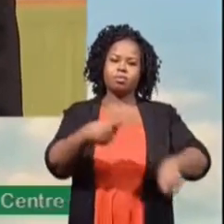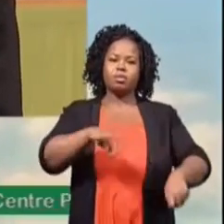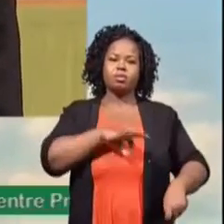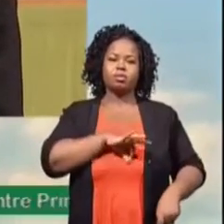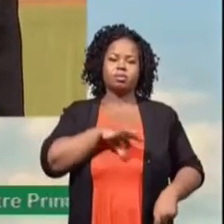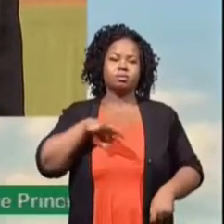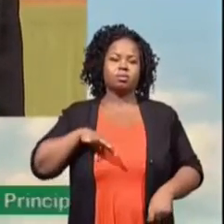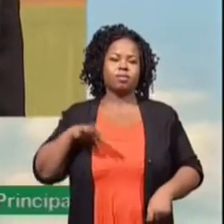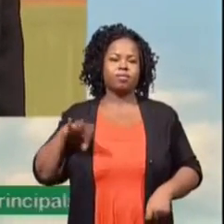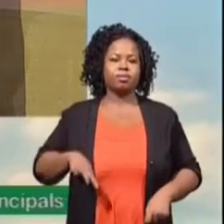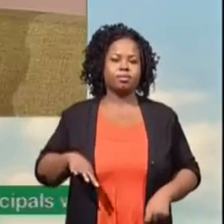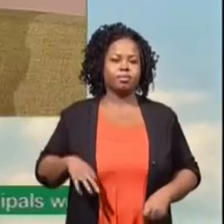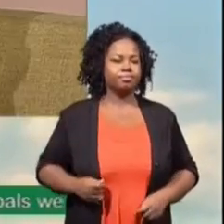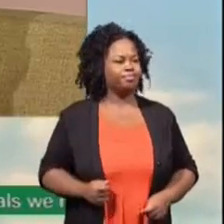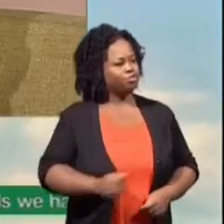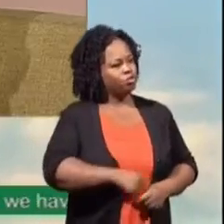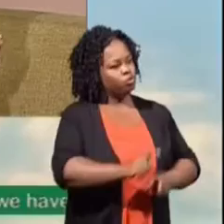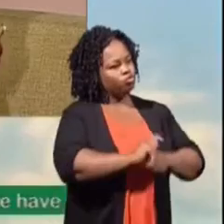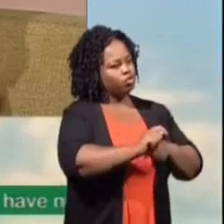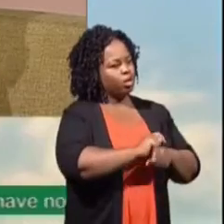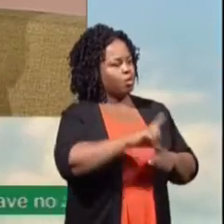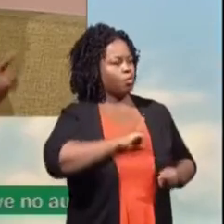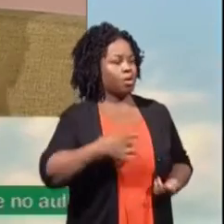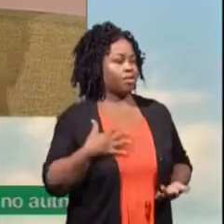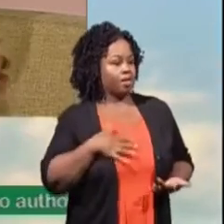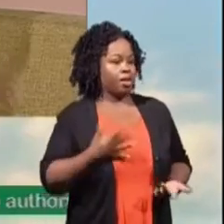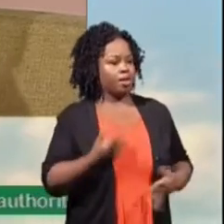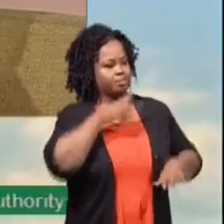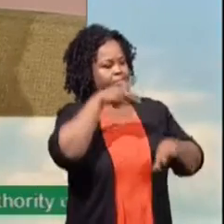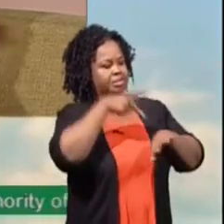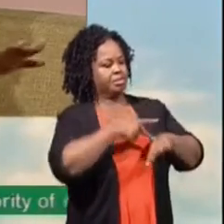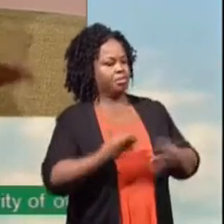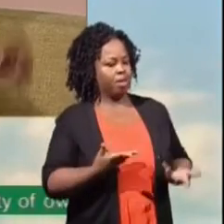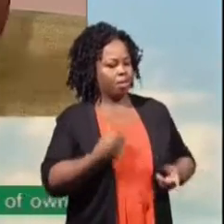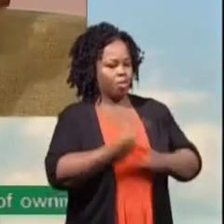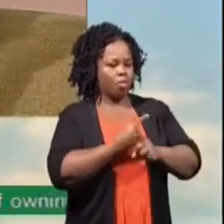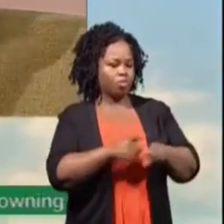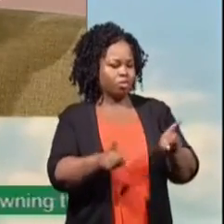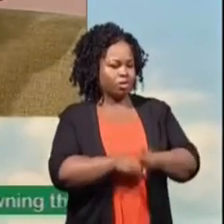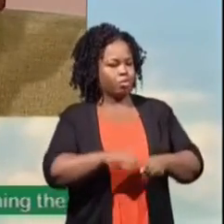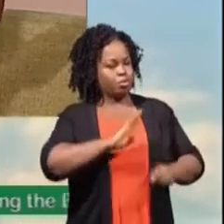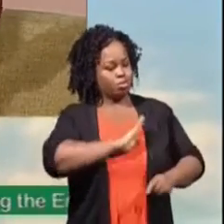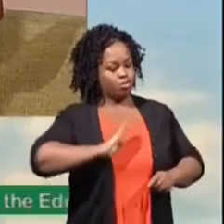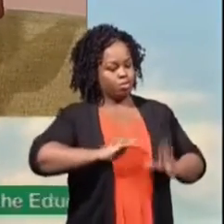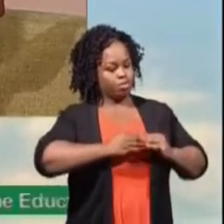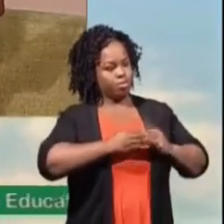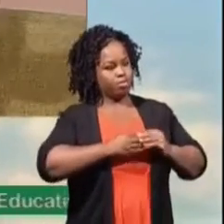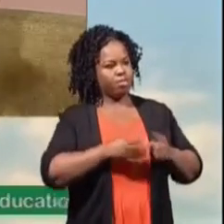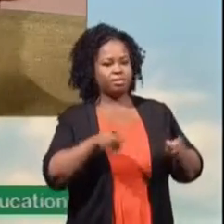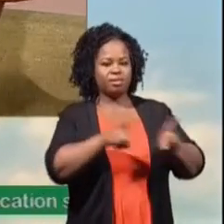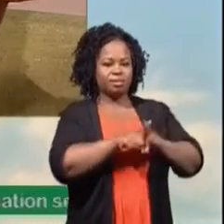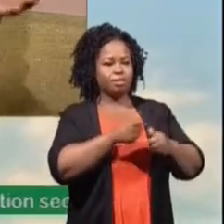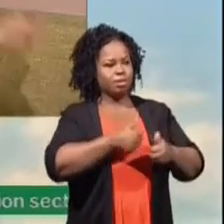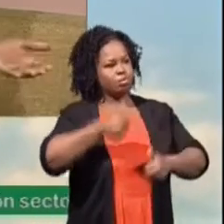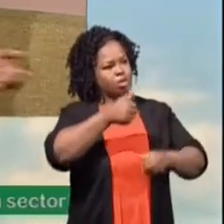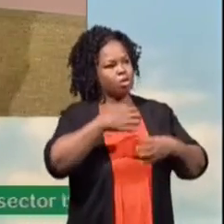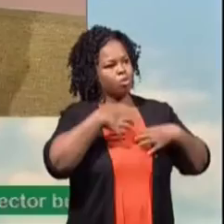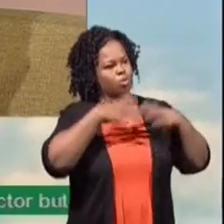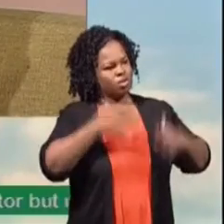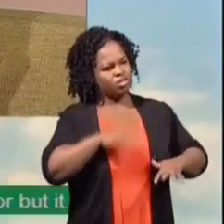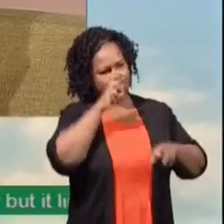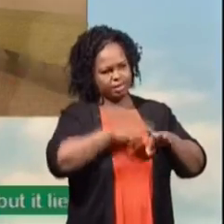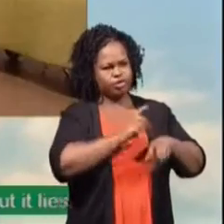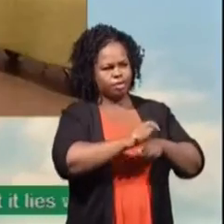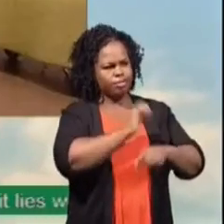the employees at Crash. Training, because I feel like teachers, principal, but more than anything, I'm a board member now. Nabo, the owners as well, they need